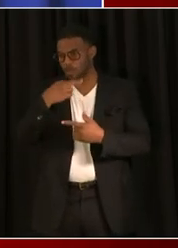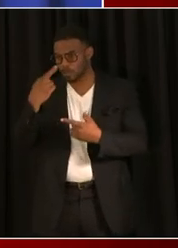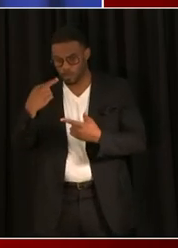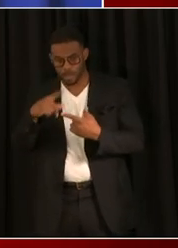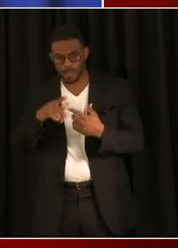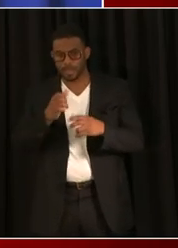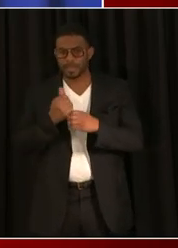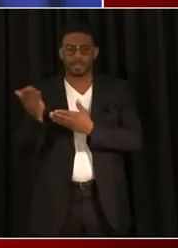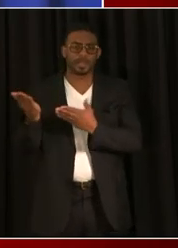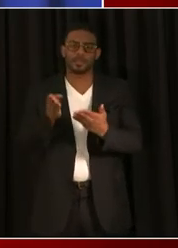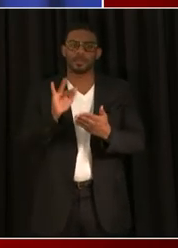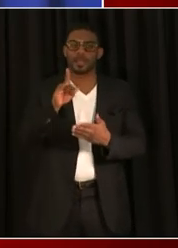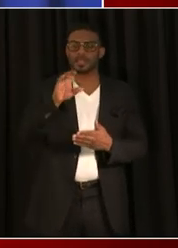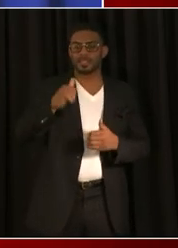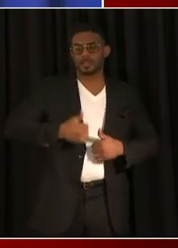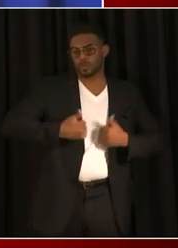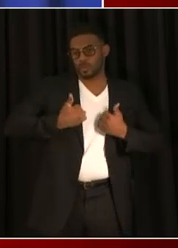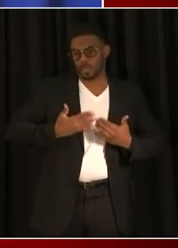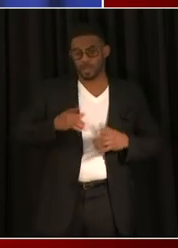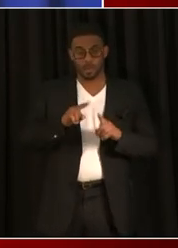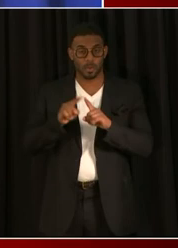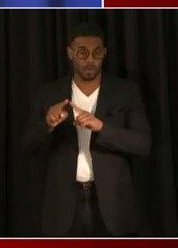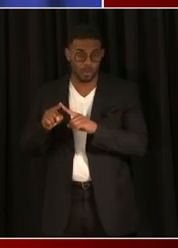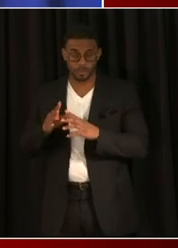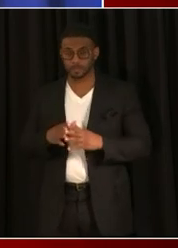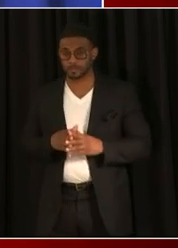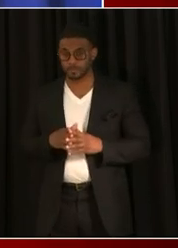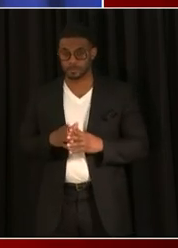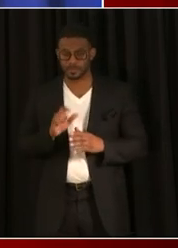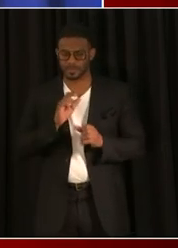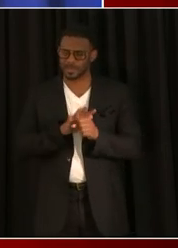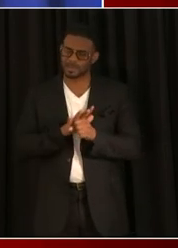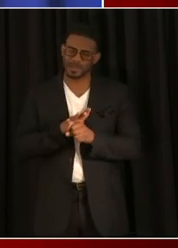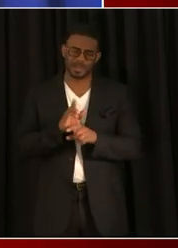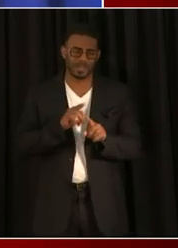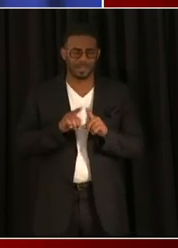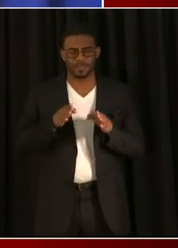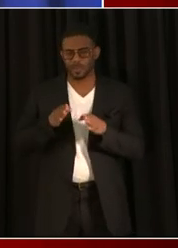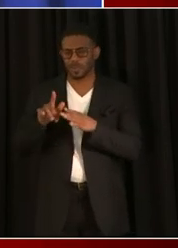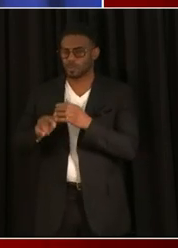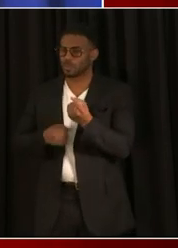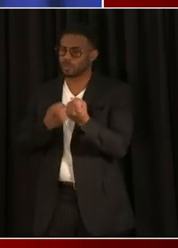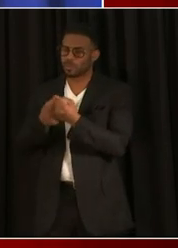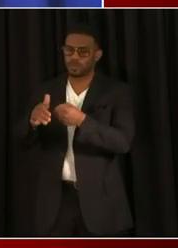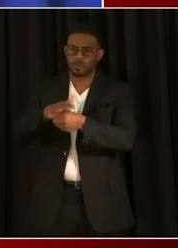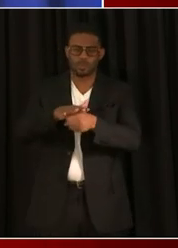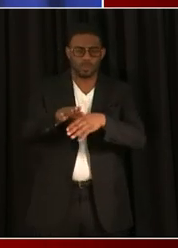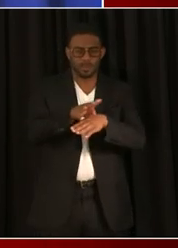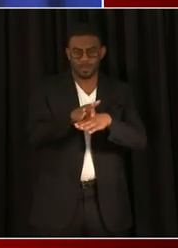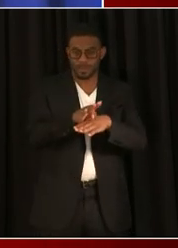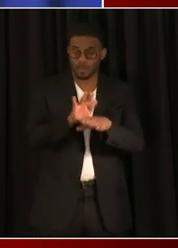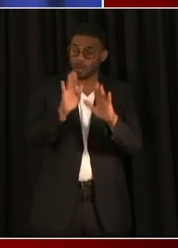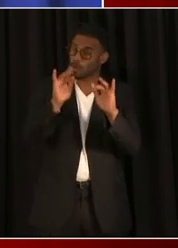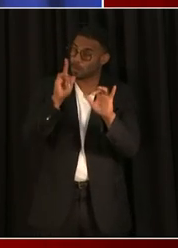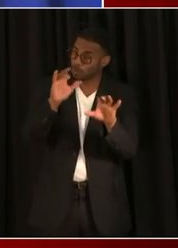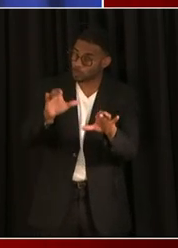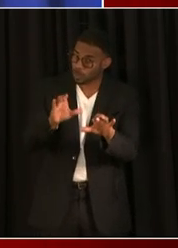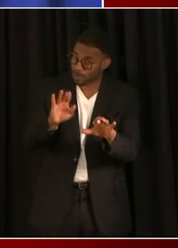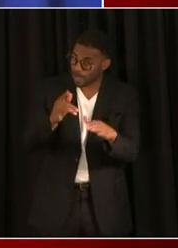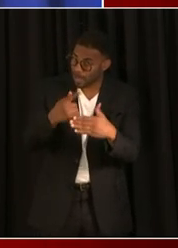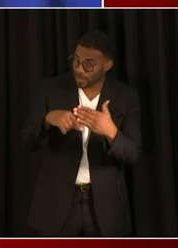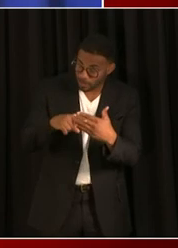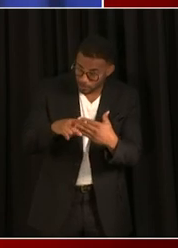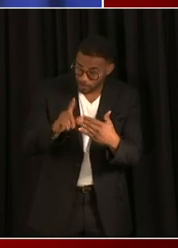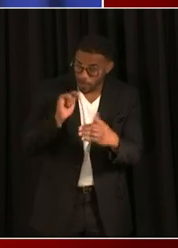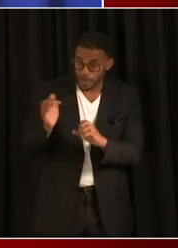establishments, restaurants, and get it delivered by DC residents as well. And so there's plenty of ways to support local businesses. We hope you'll